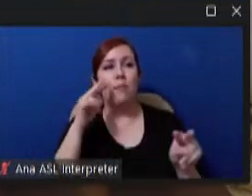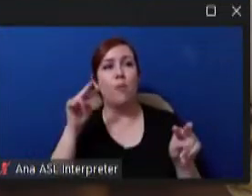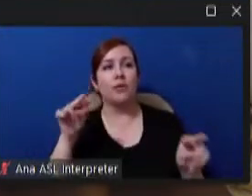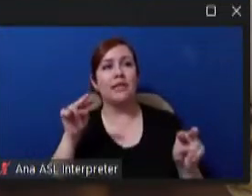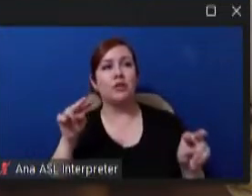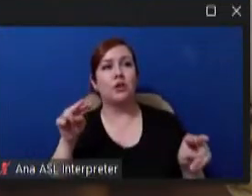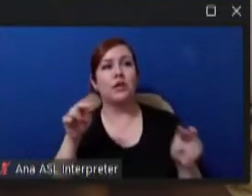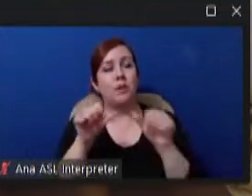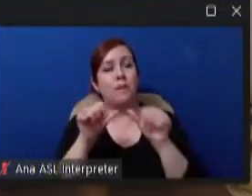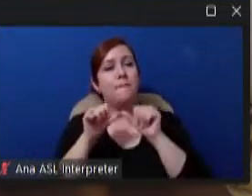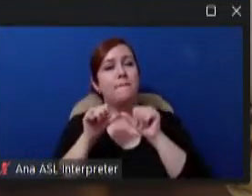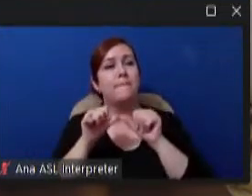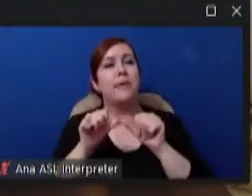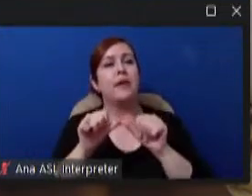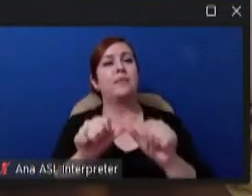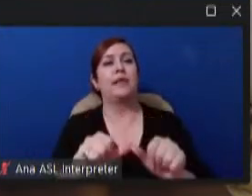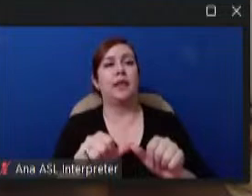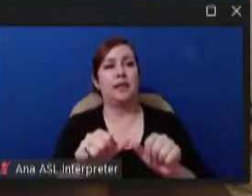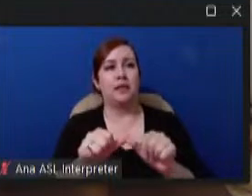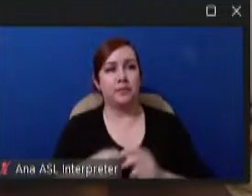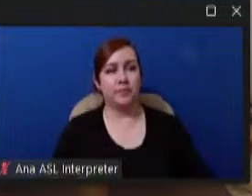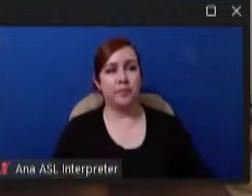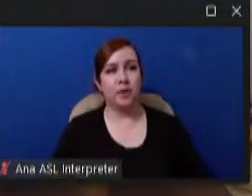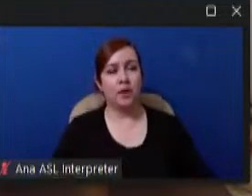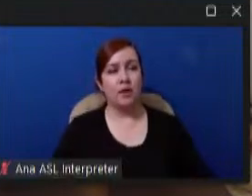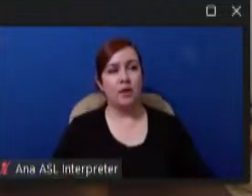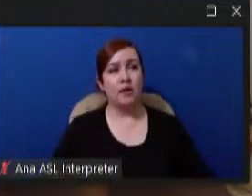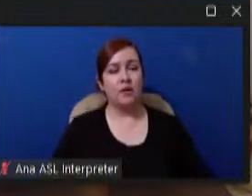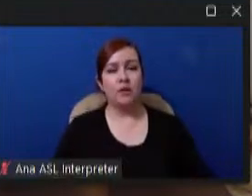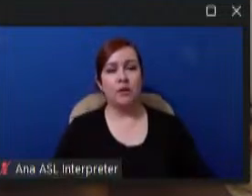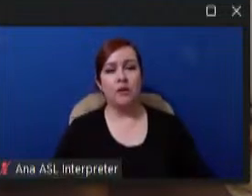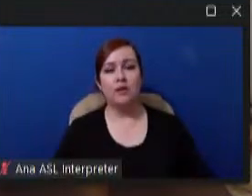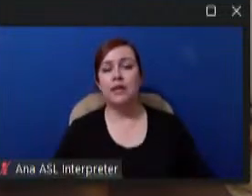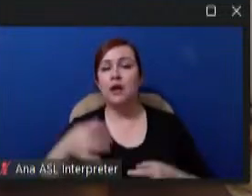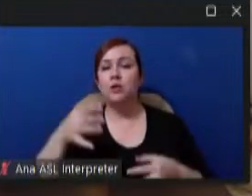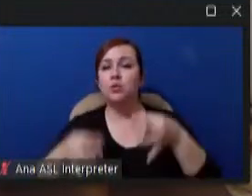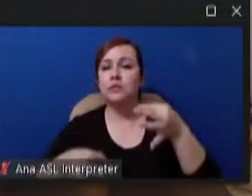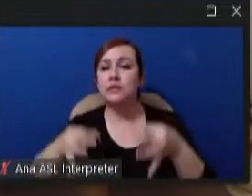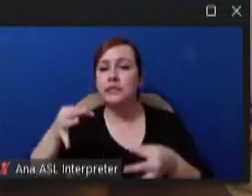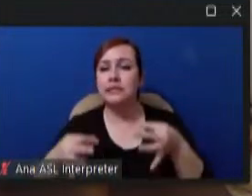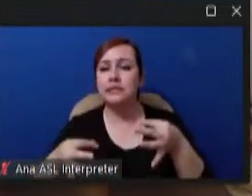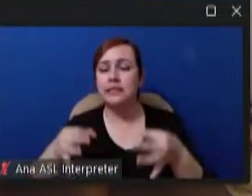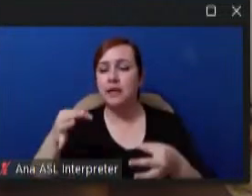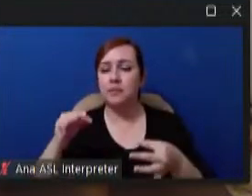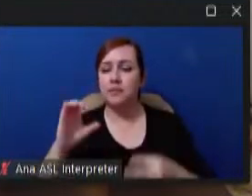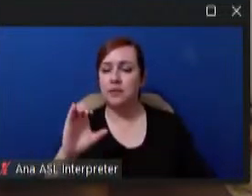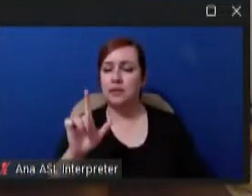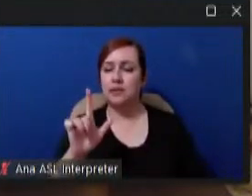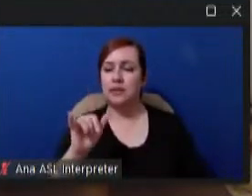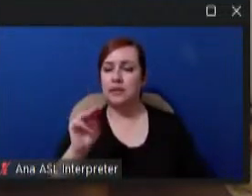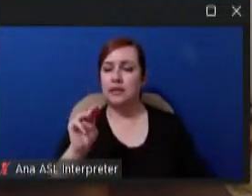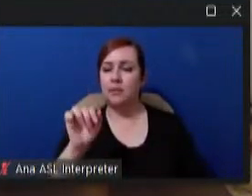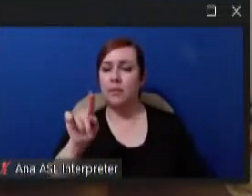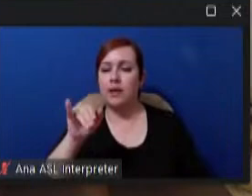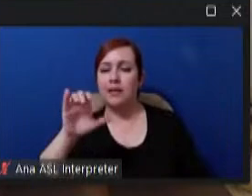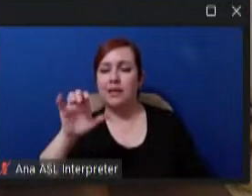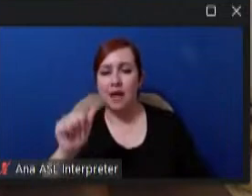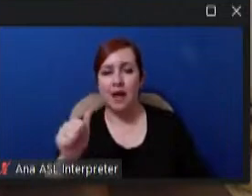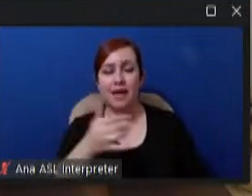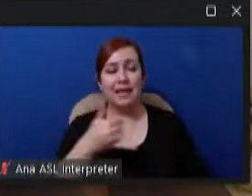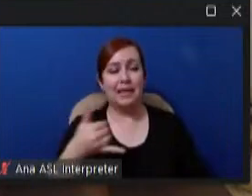budget must be made available to them, and there should be ongoing monitoring. Y los derechos sexuales y reproductivos